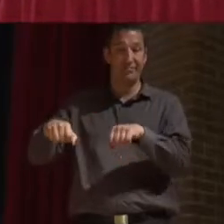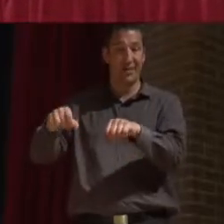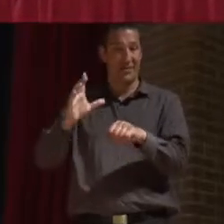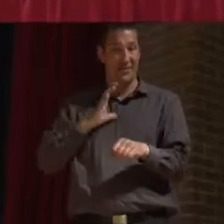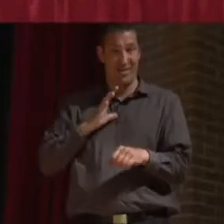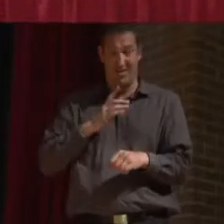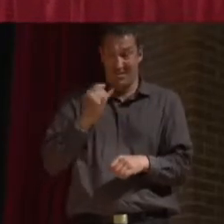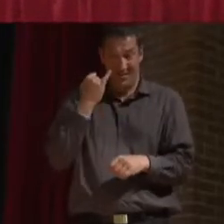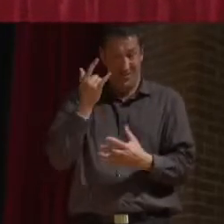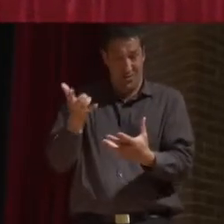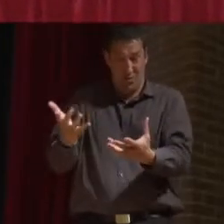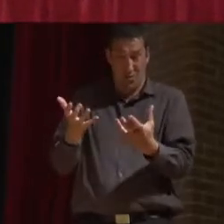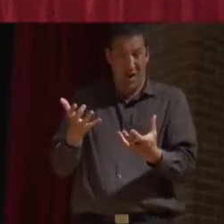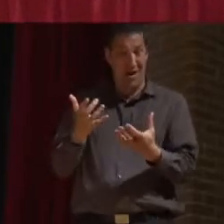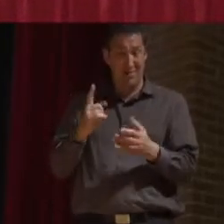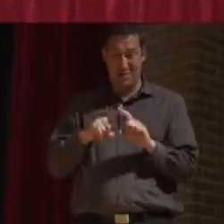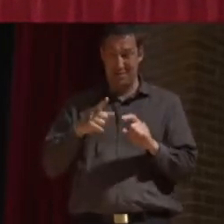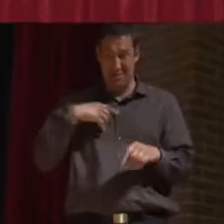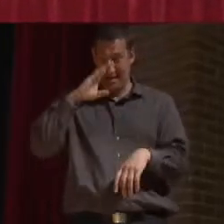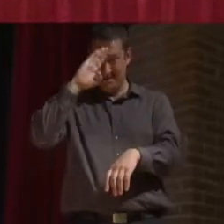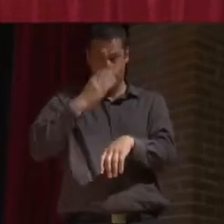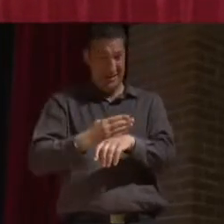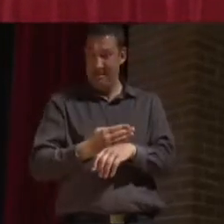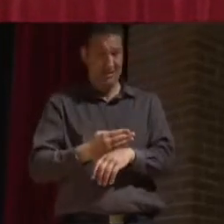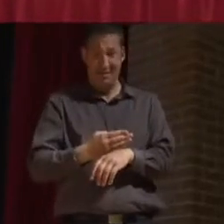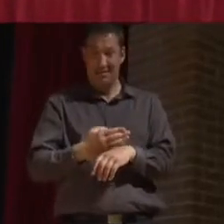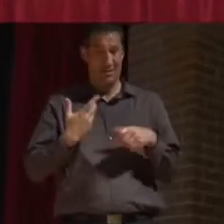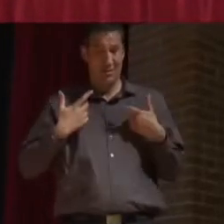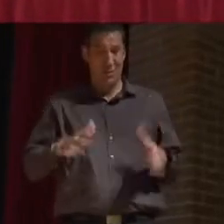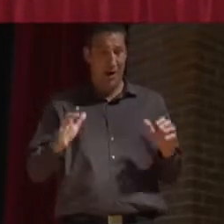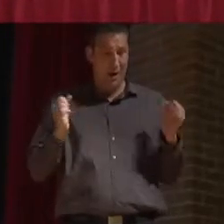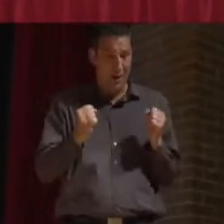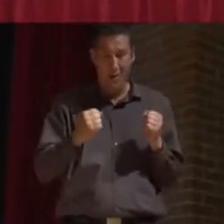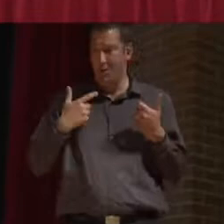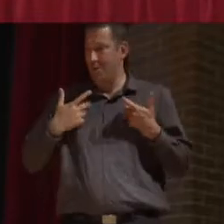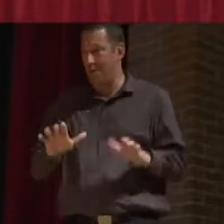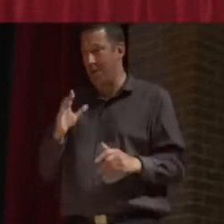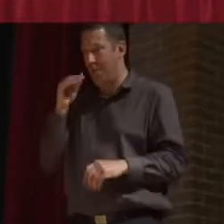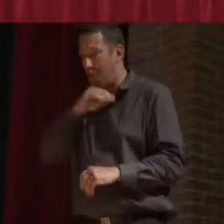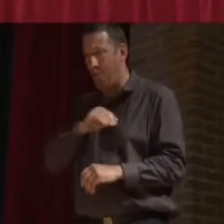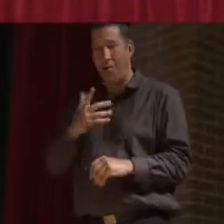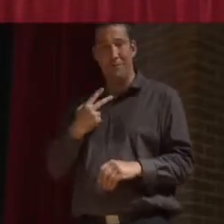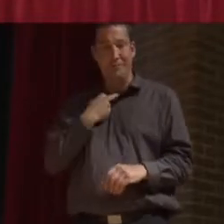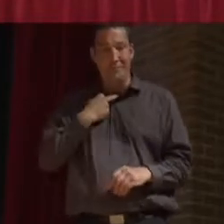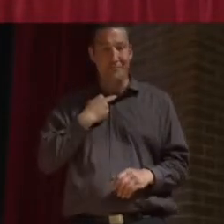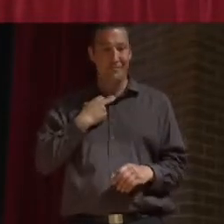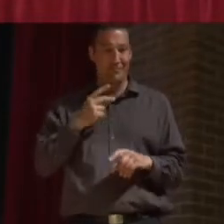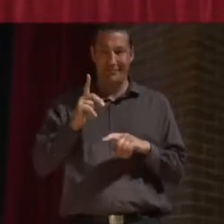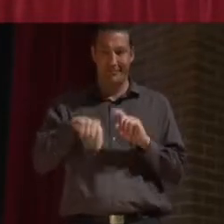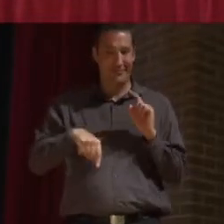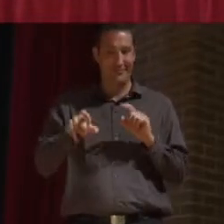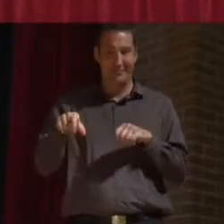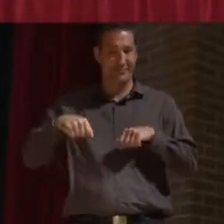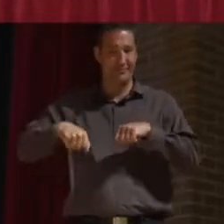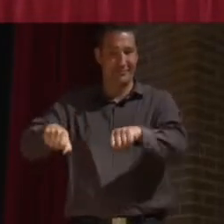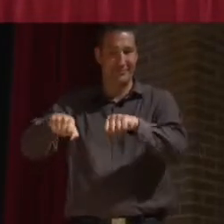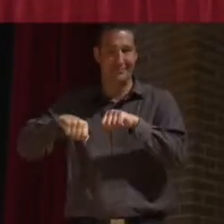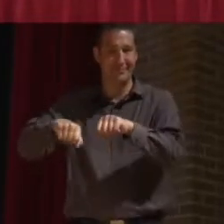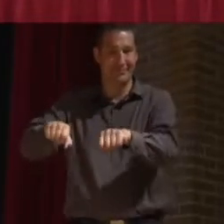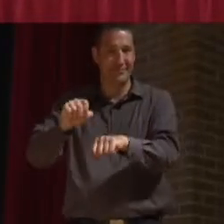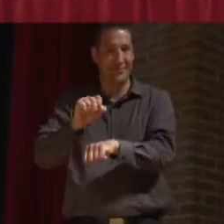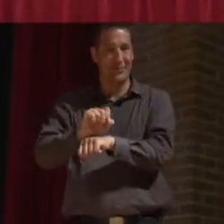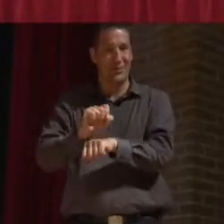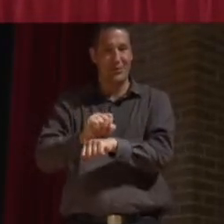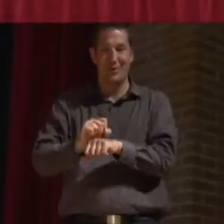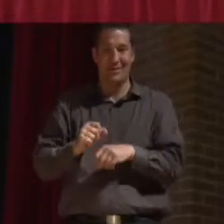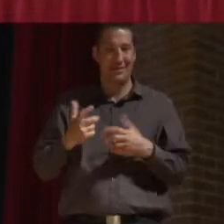to be cold and he hates to be warm. So I'm thinking that's not going to work. So it's like we don't know where to start. But I think that this is another leading to